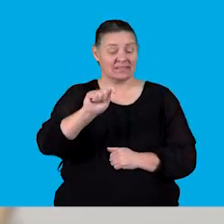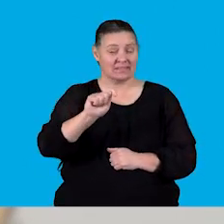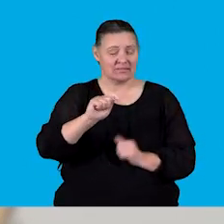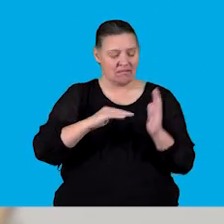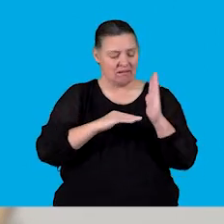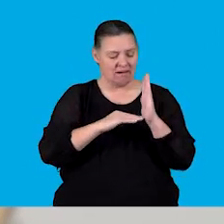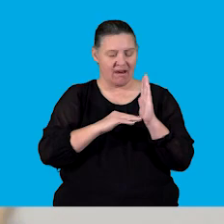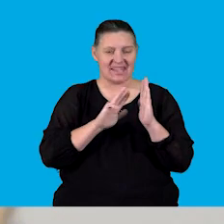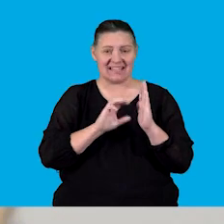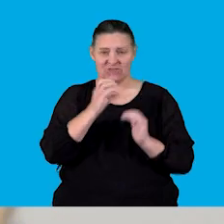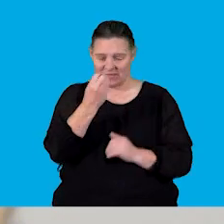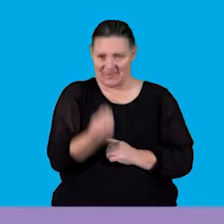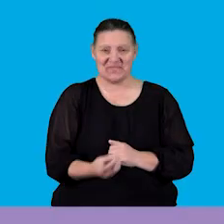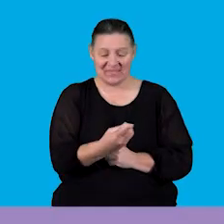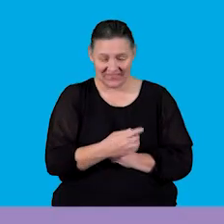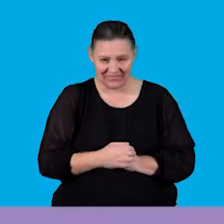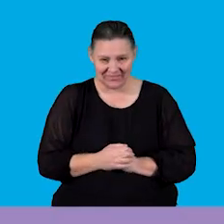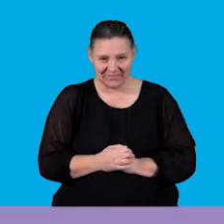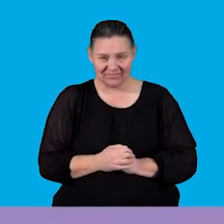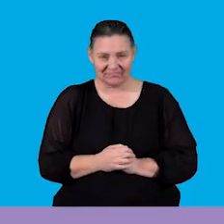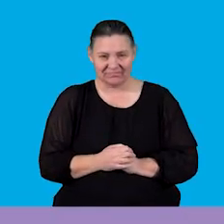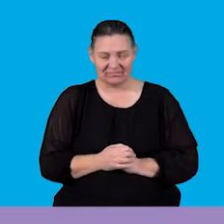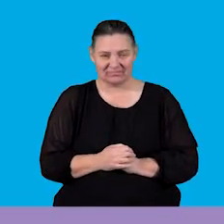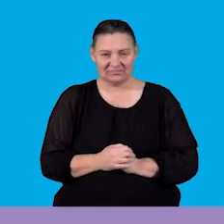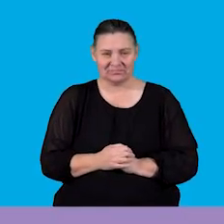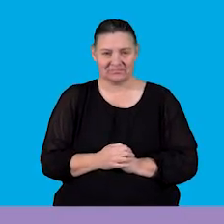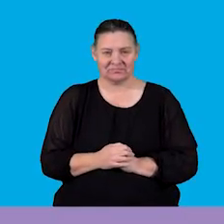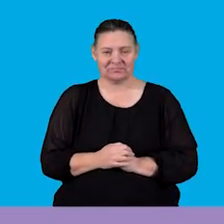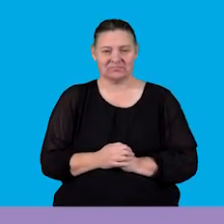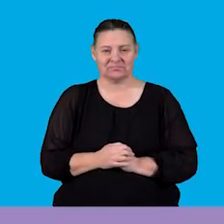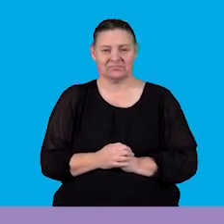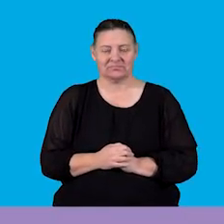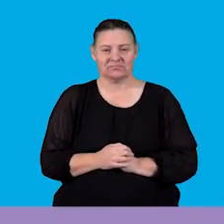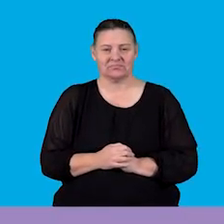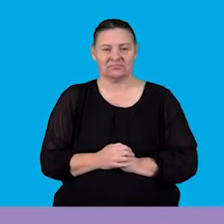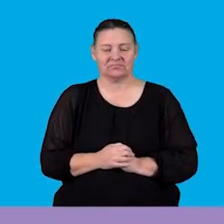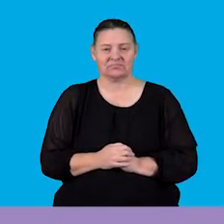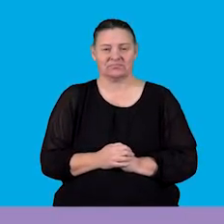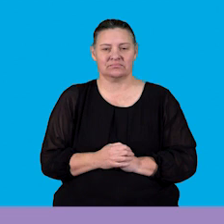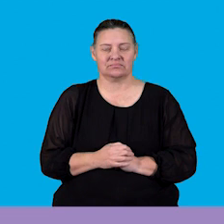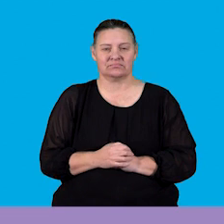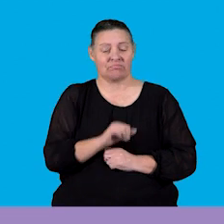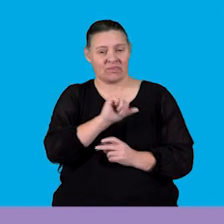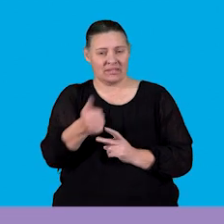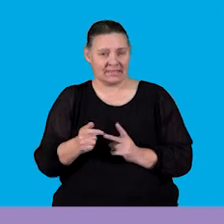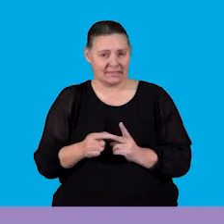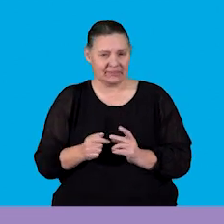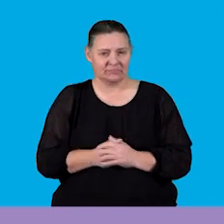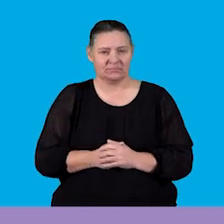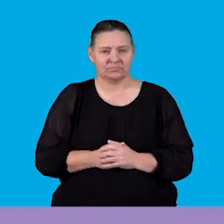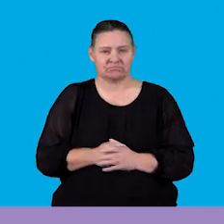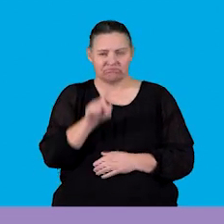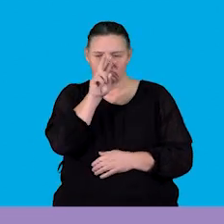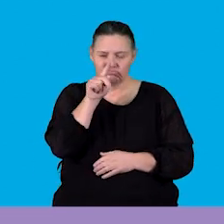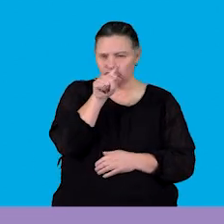angled triangle is a triangle that has 90 degrees as one of its angles. Let's look at the next